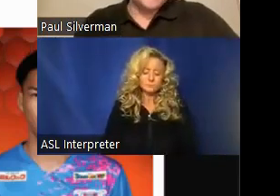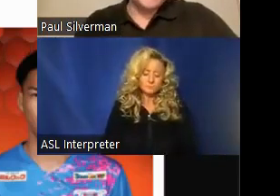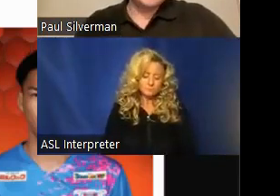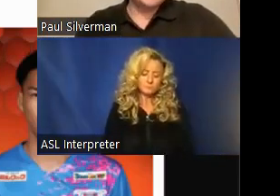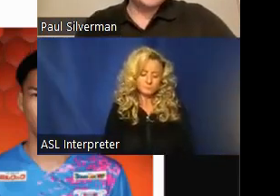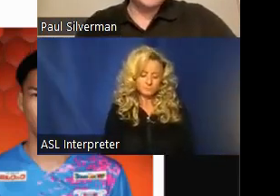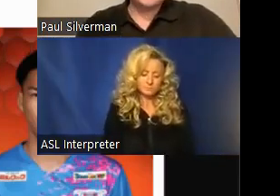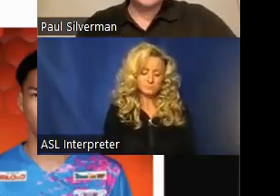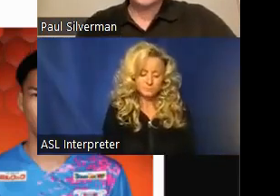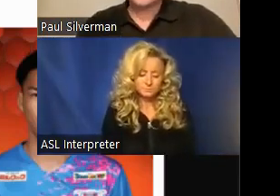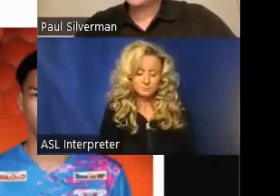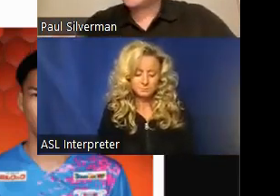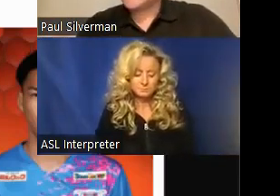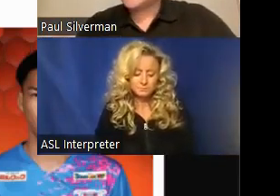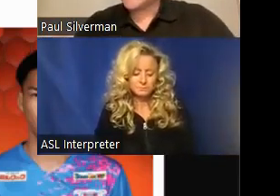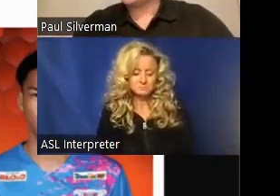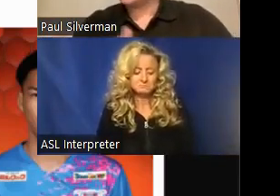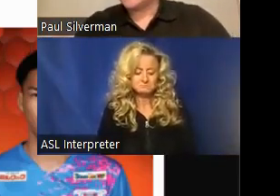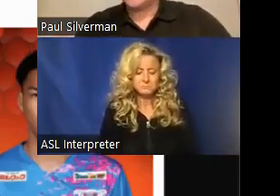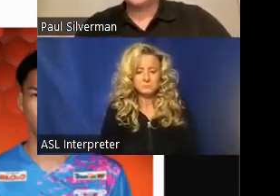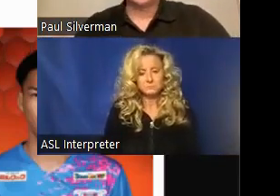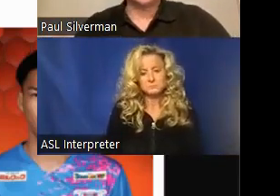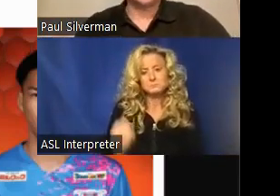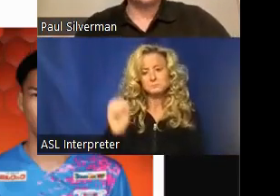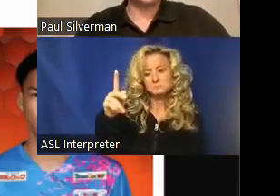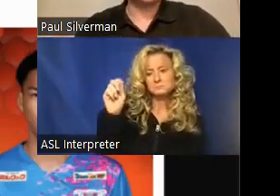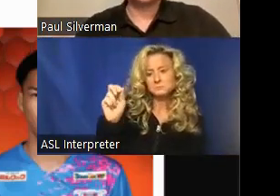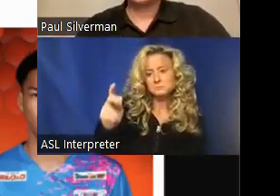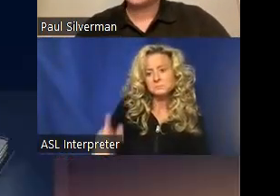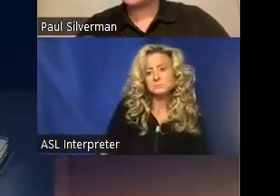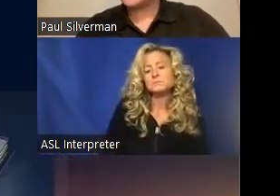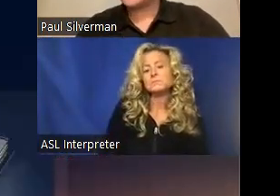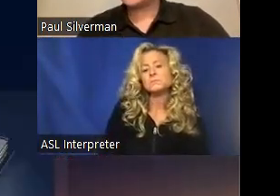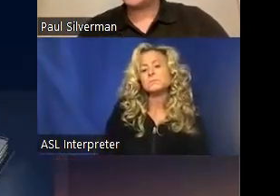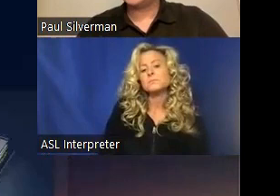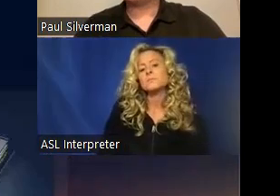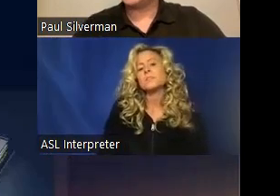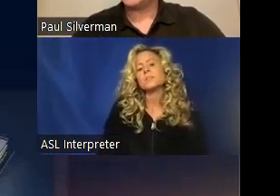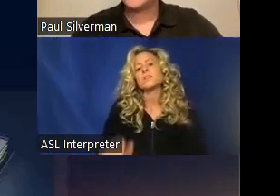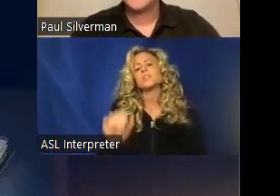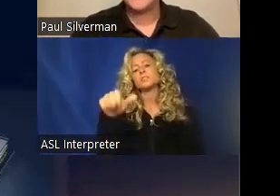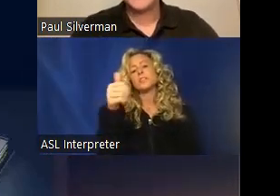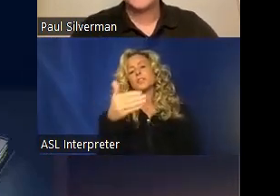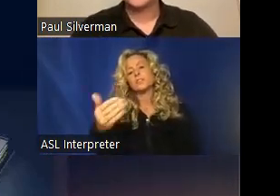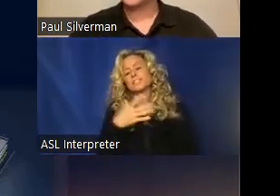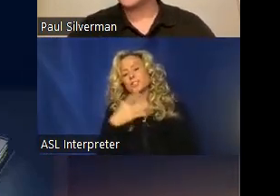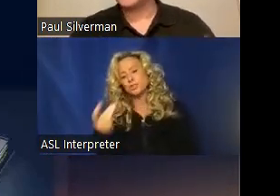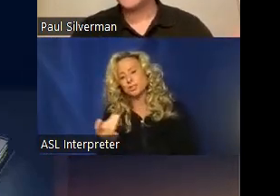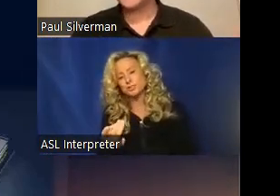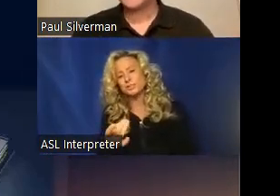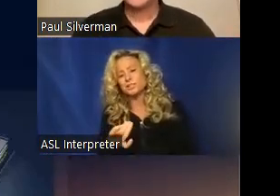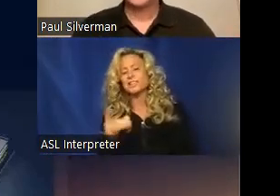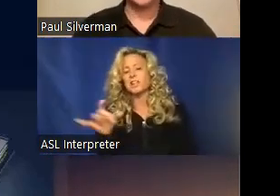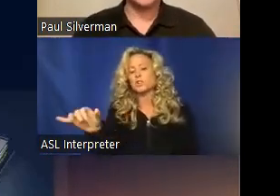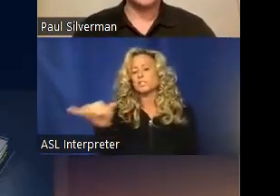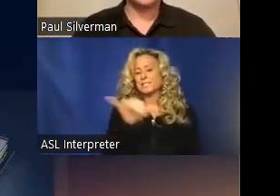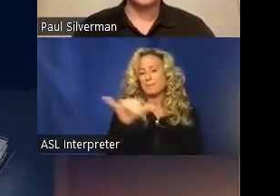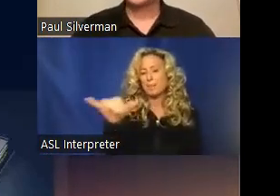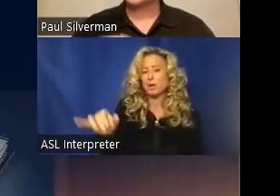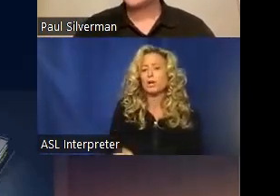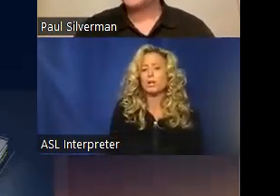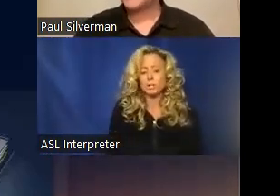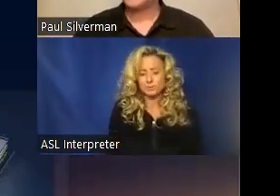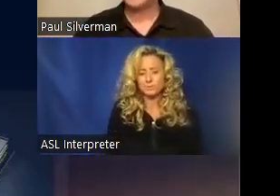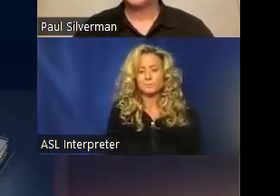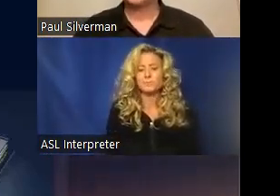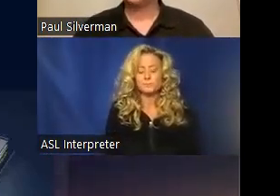Okay. Keep going. So that's our game. Then there's some other things that I think are really interesting that are very similar. So with